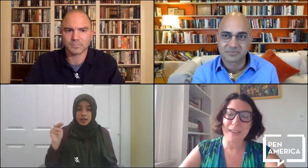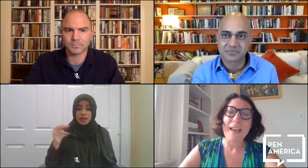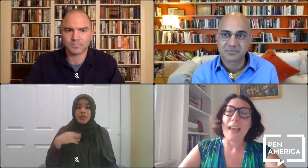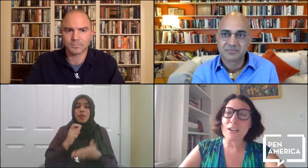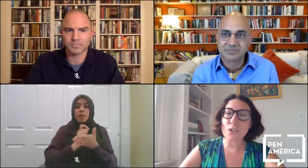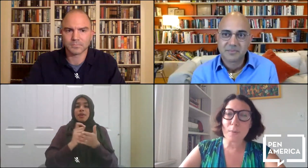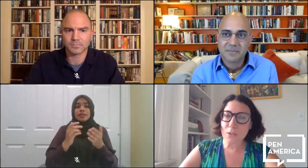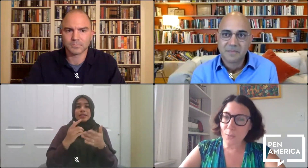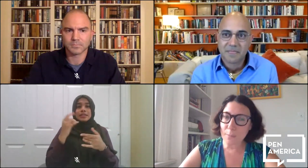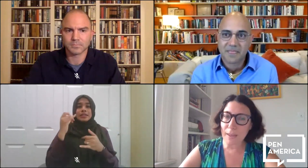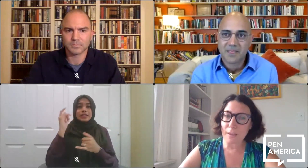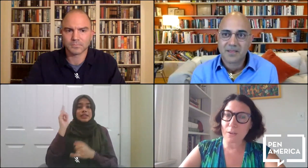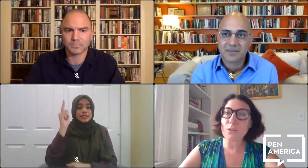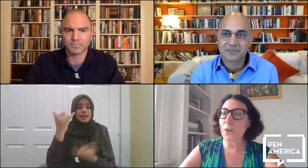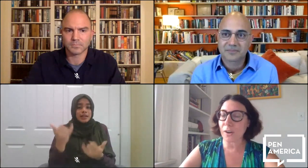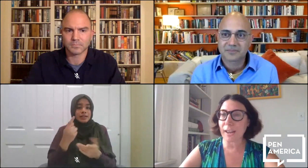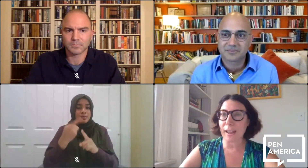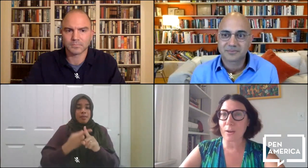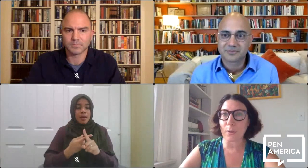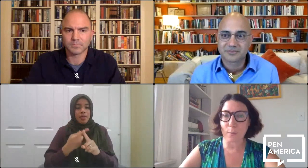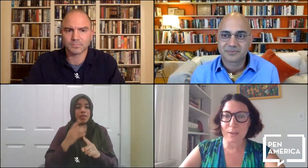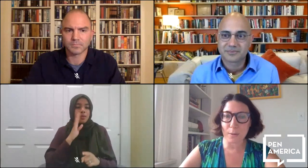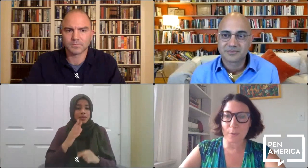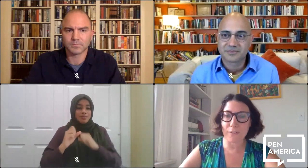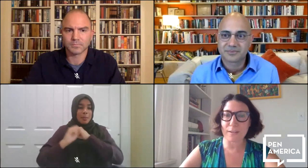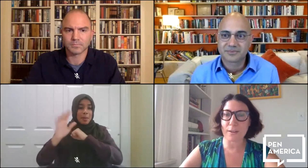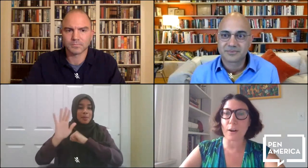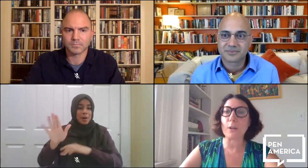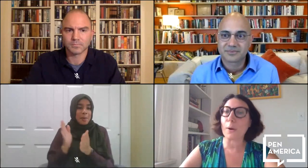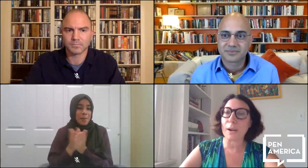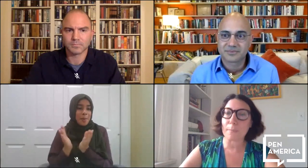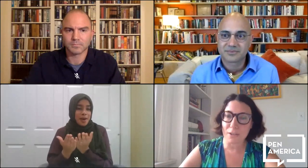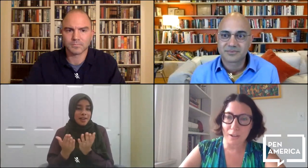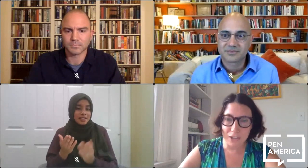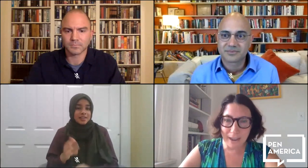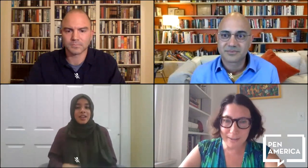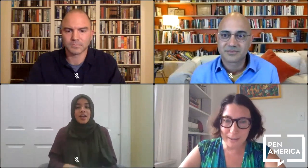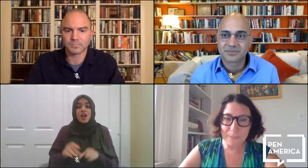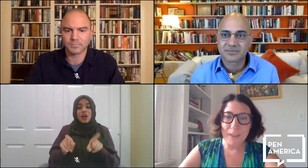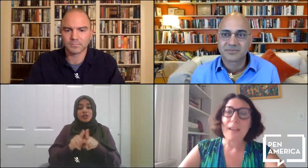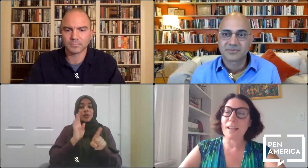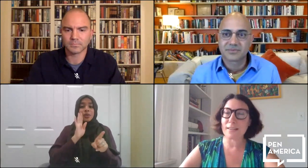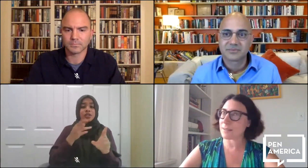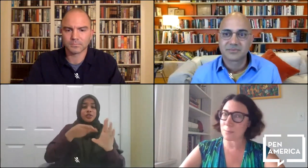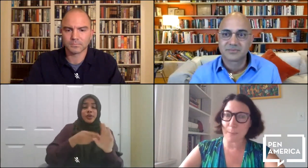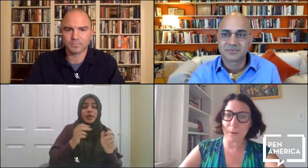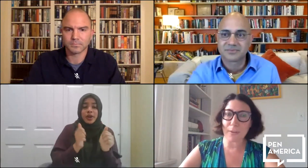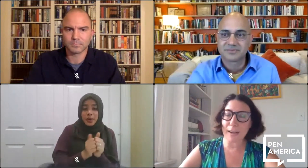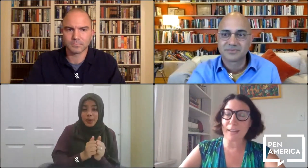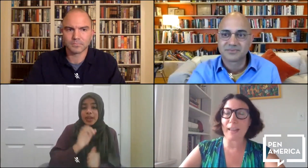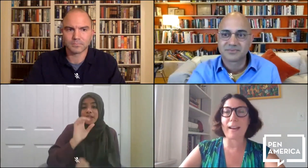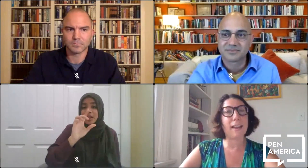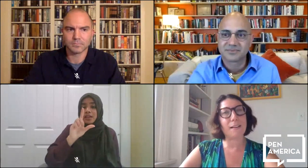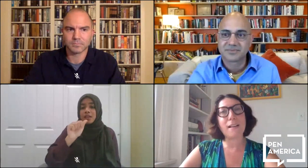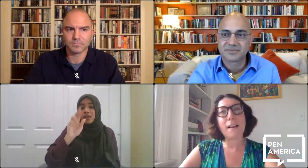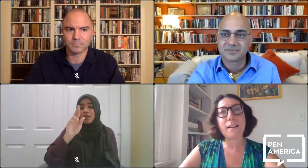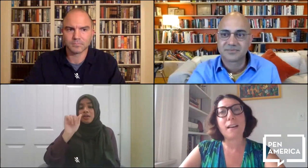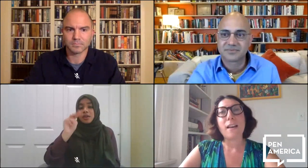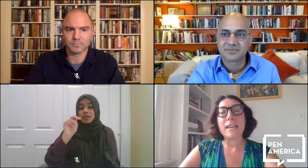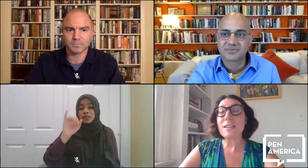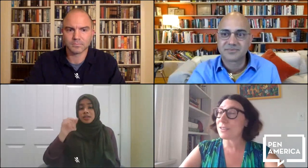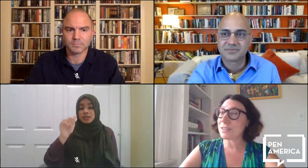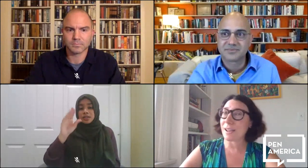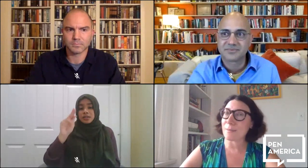month. And she'll be joined by the culture critic and Northwestern professor, Lauren Michelle Jackson. That's on September 30th at 8